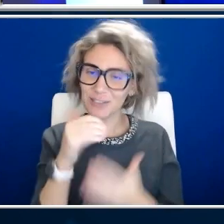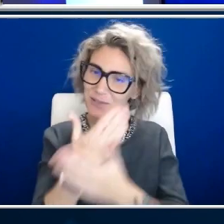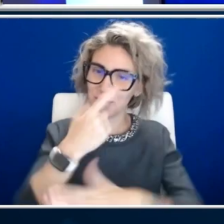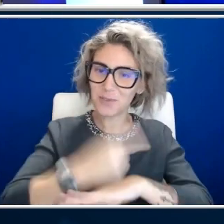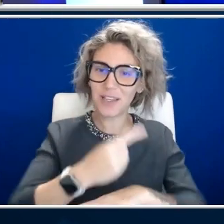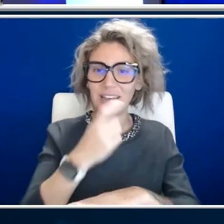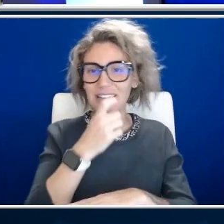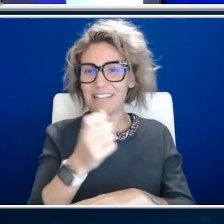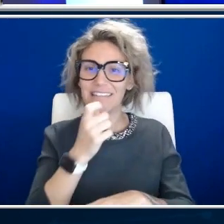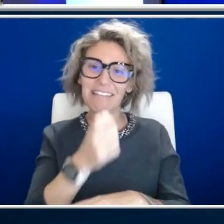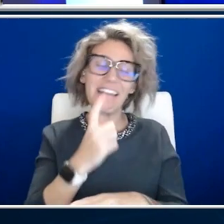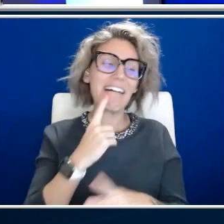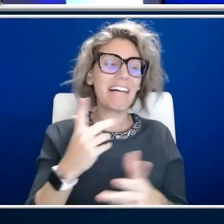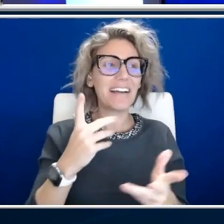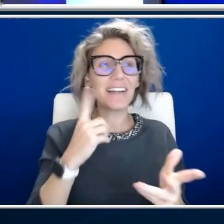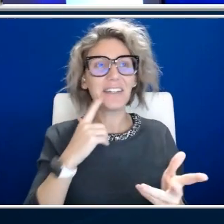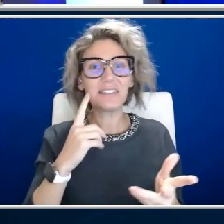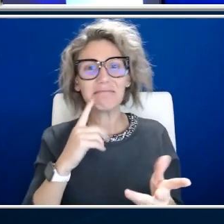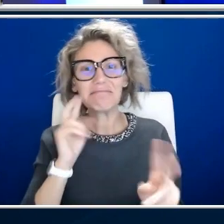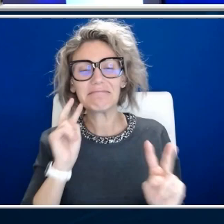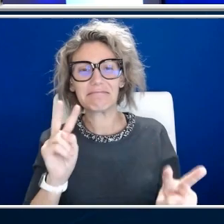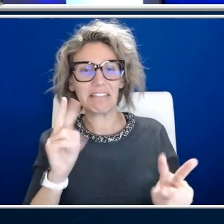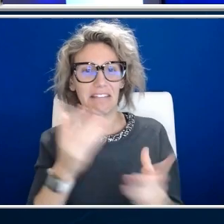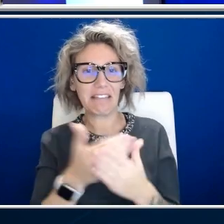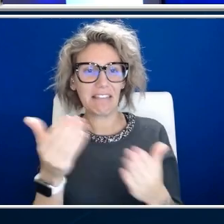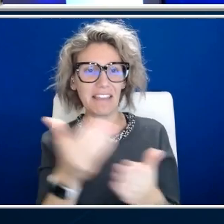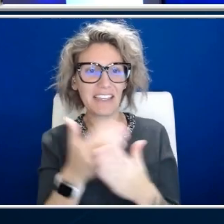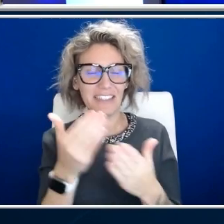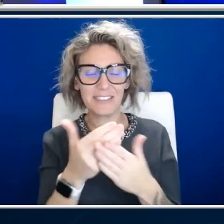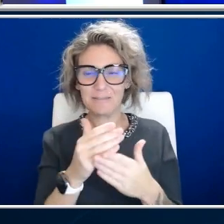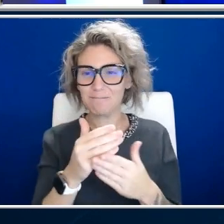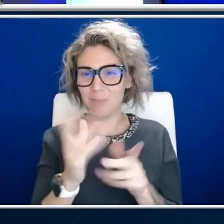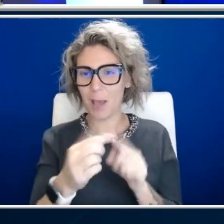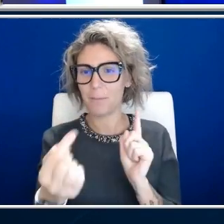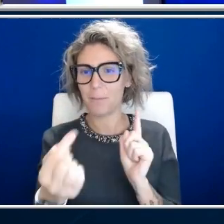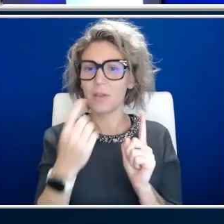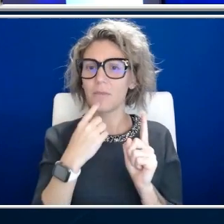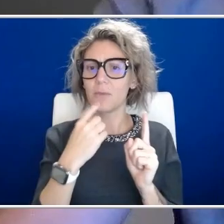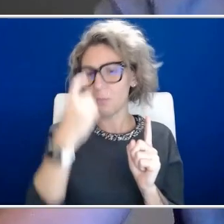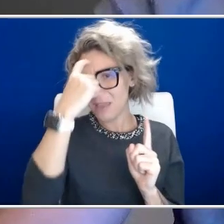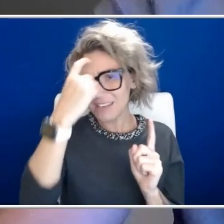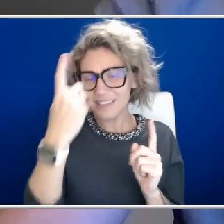the biggest change for you mentally through all of this?